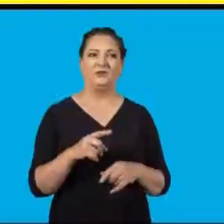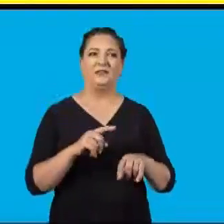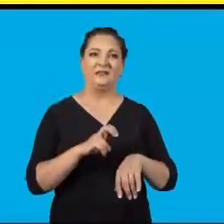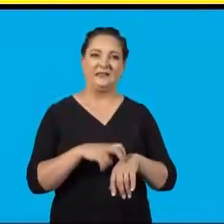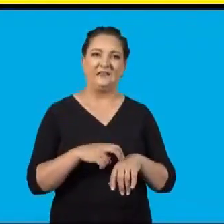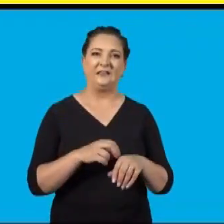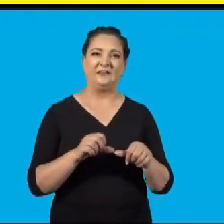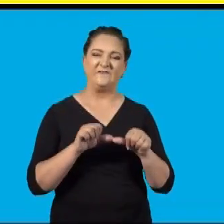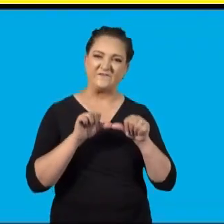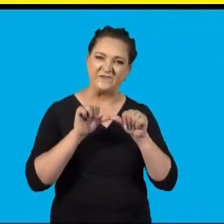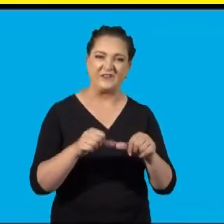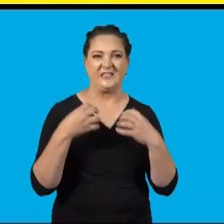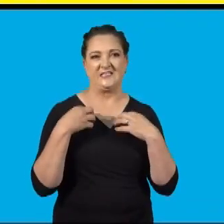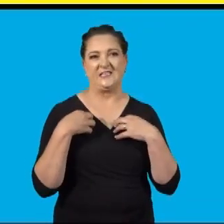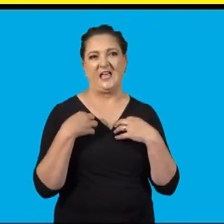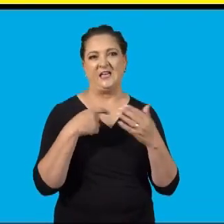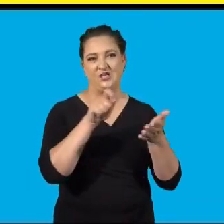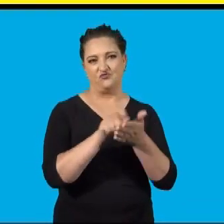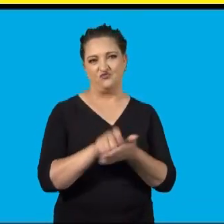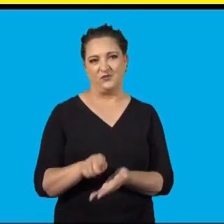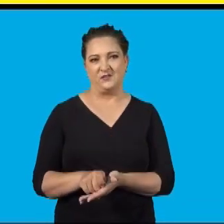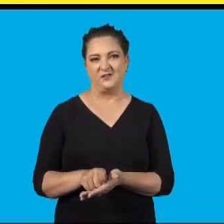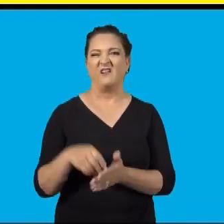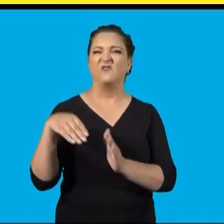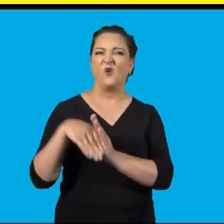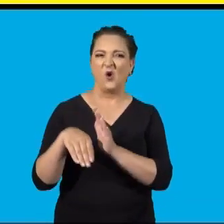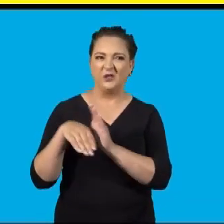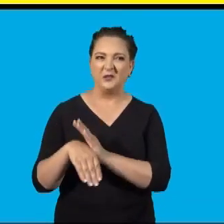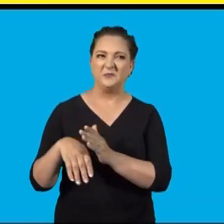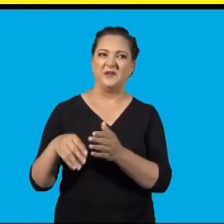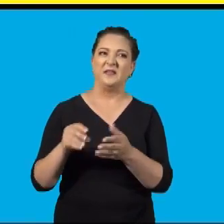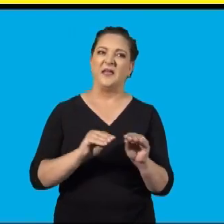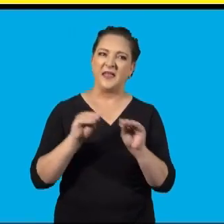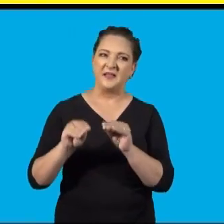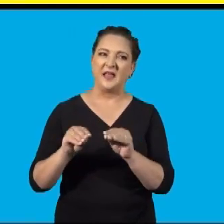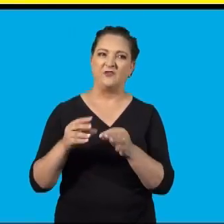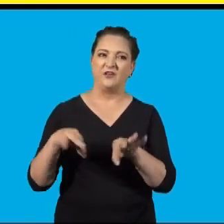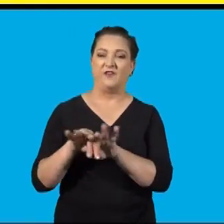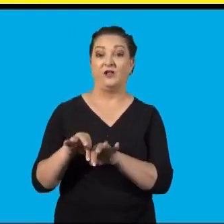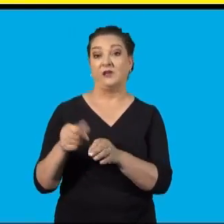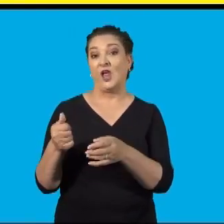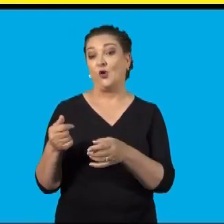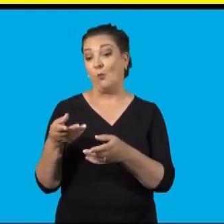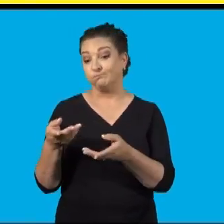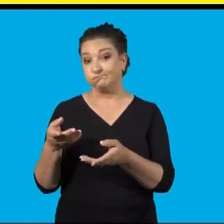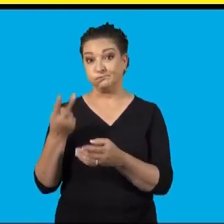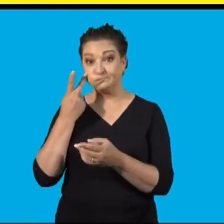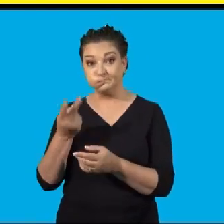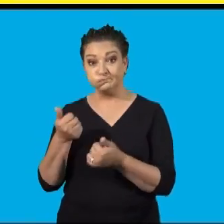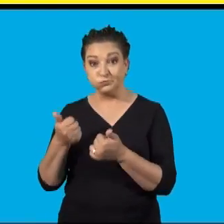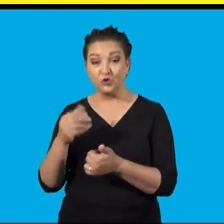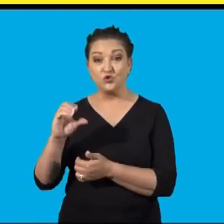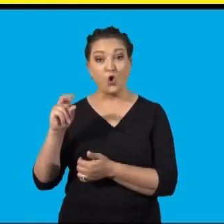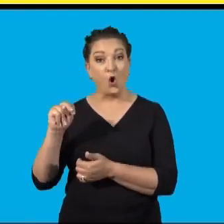need to maintain an updated fixed asset register. Okay, that is, you record your depreciation and the carrying value as well as the condition of